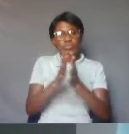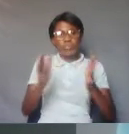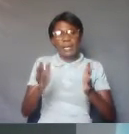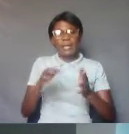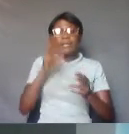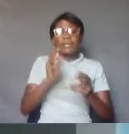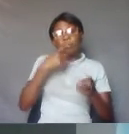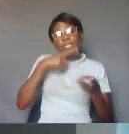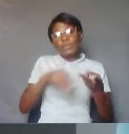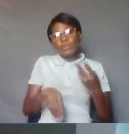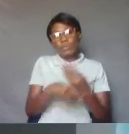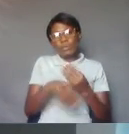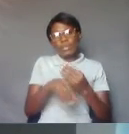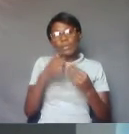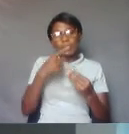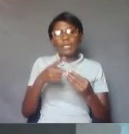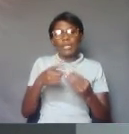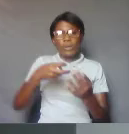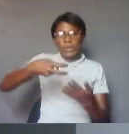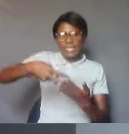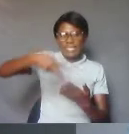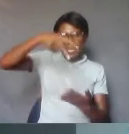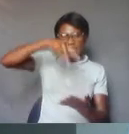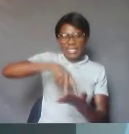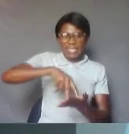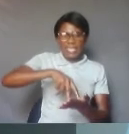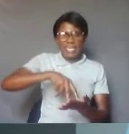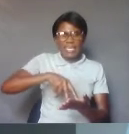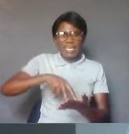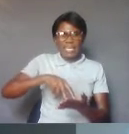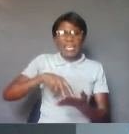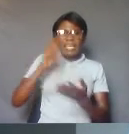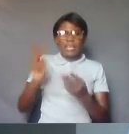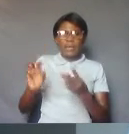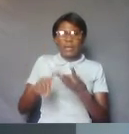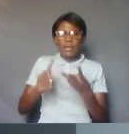resurrection narrative that we get in the Gospel of Luke, where two disciples walk along